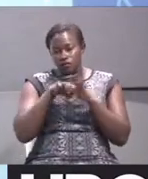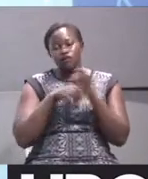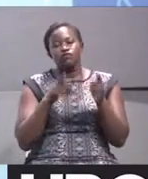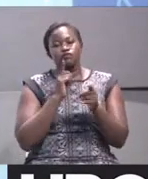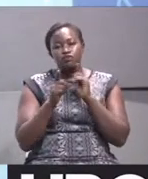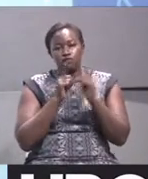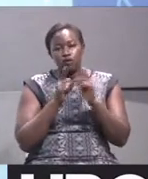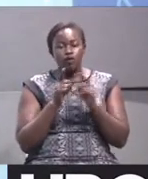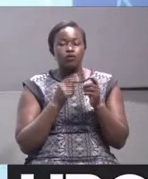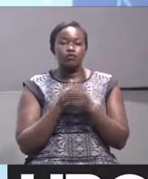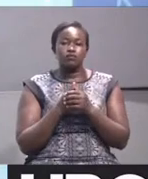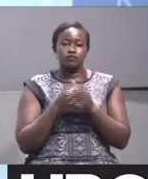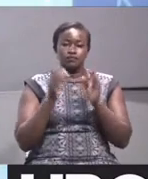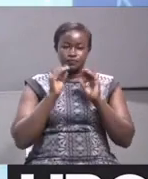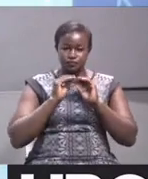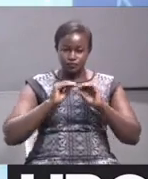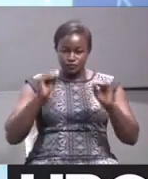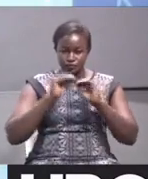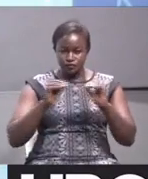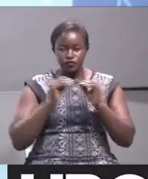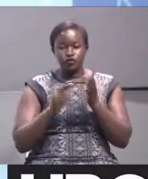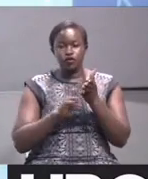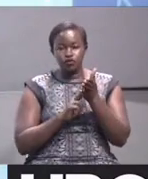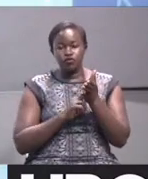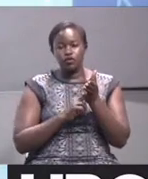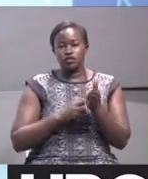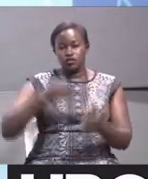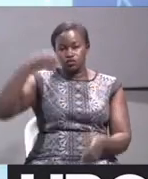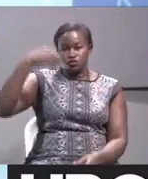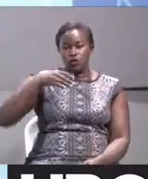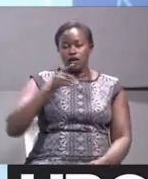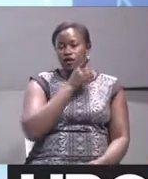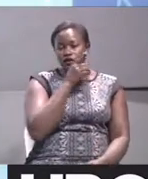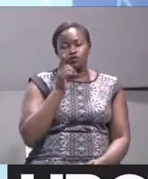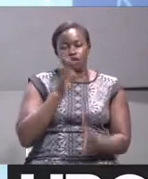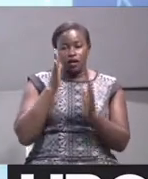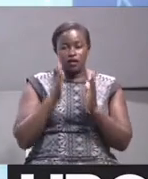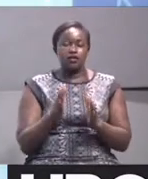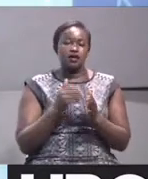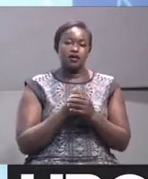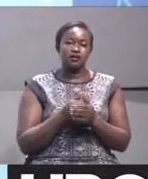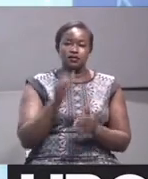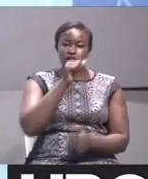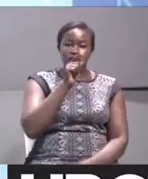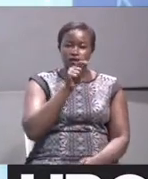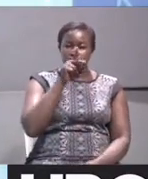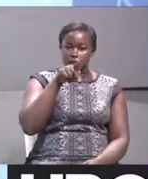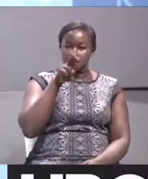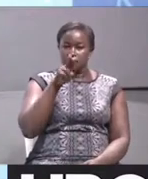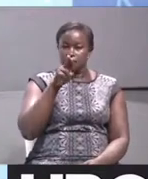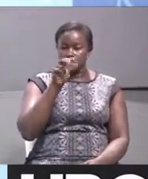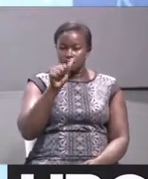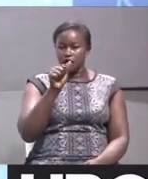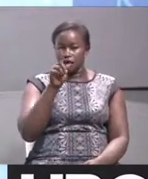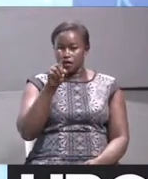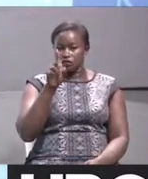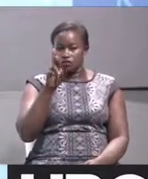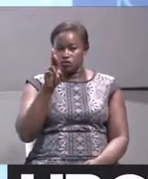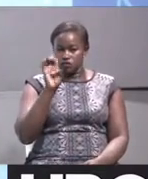training session for poultry farmers to use solar dryers and biodigesters at St. Pada Pio Leisure Center in